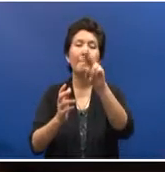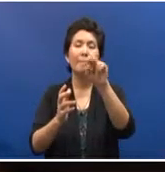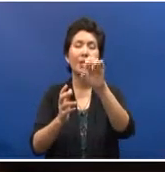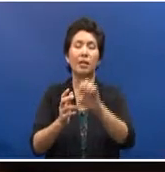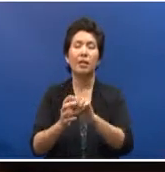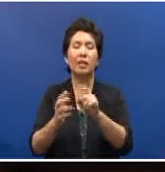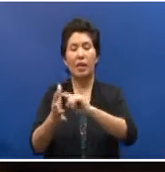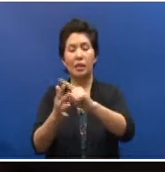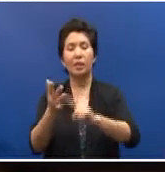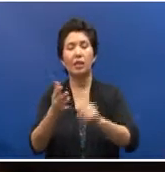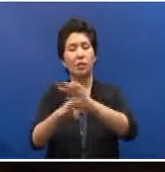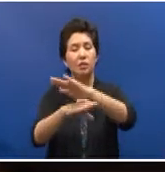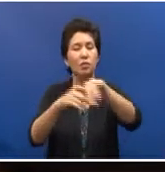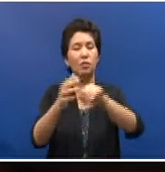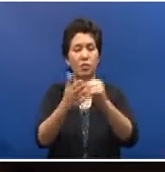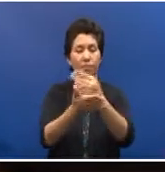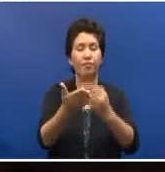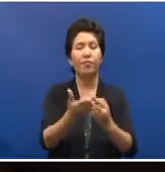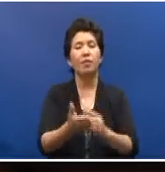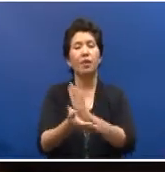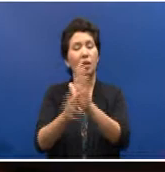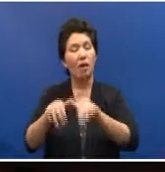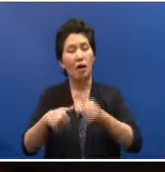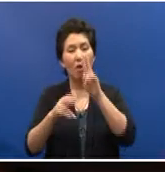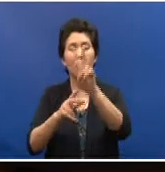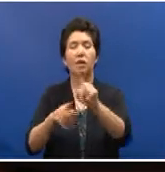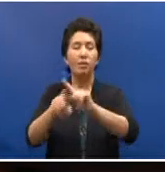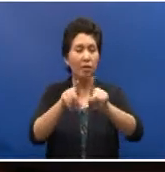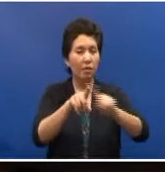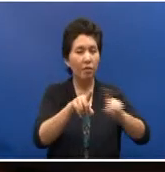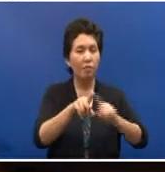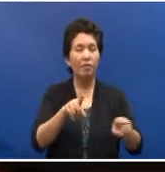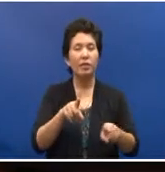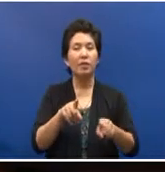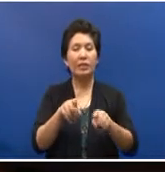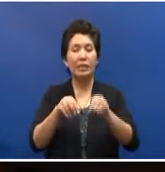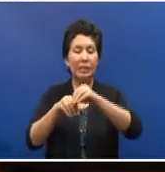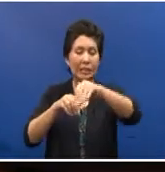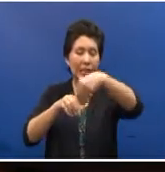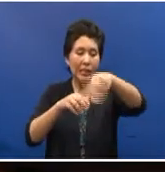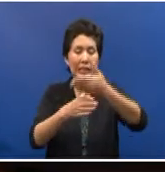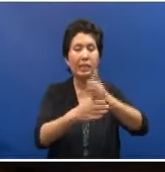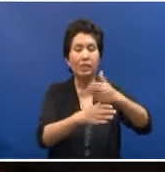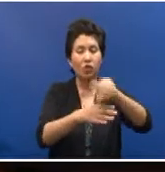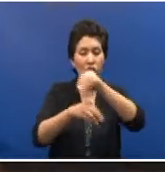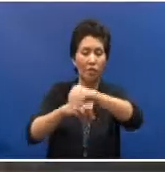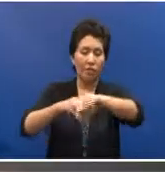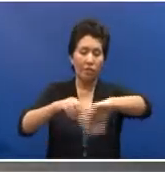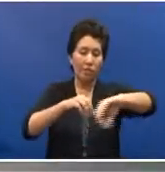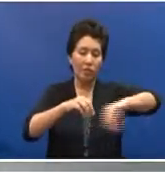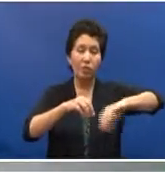the parties. So let us see how different societies distribute their resources. So